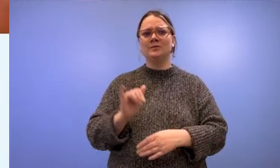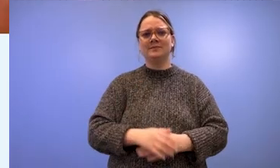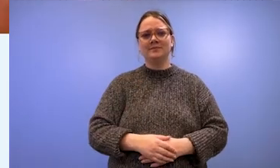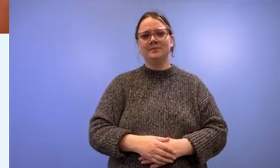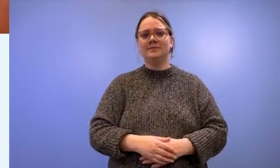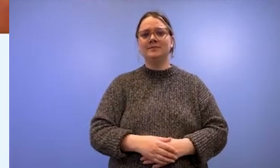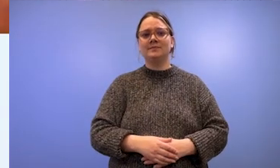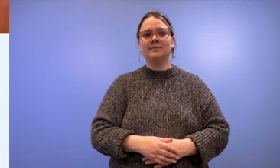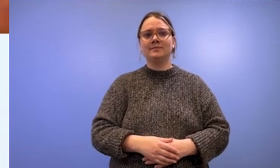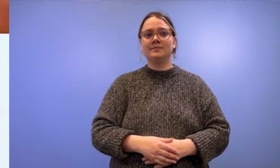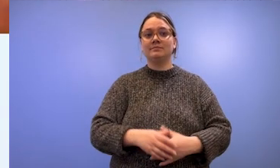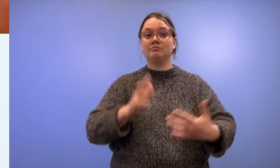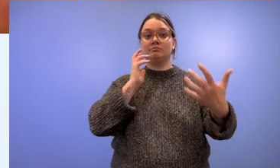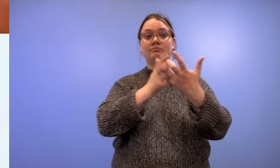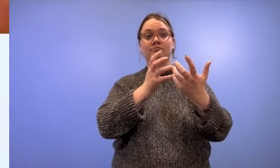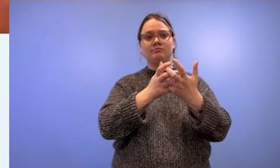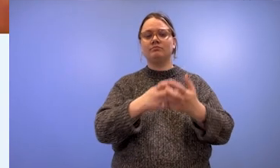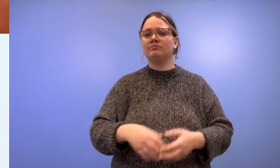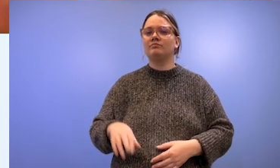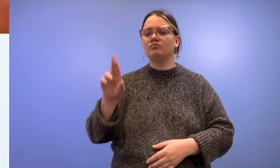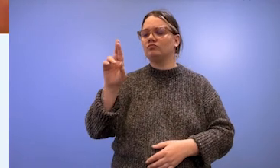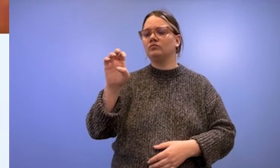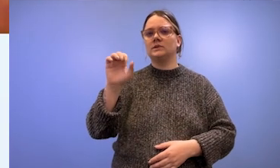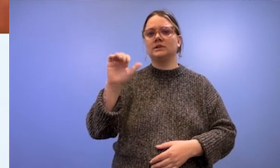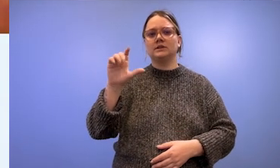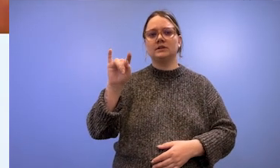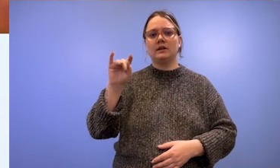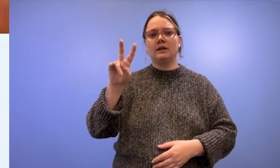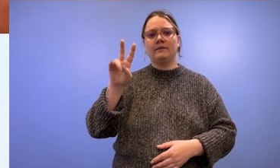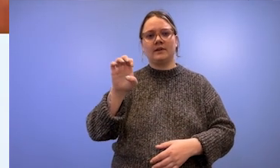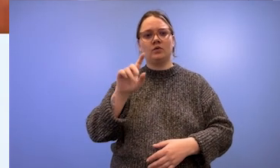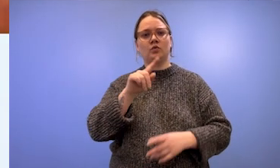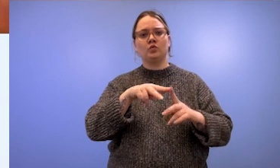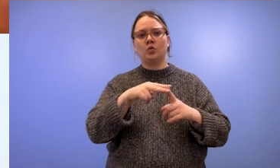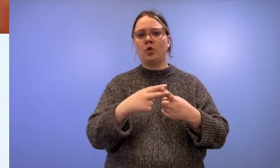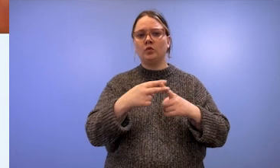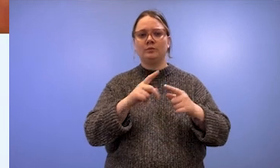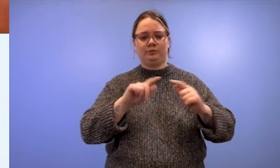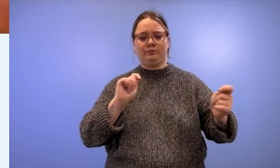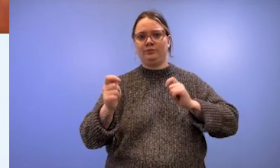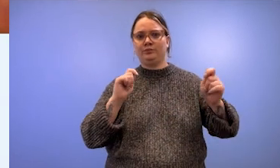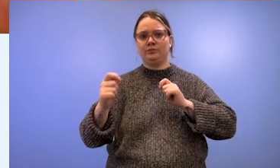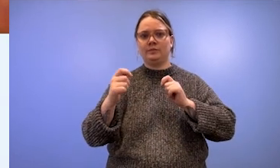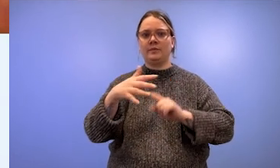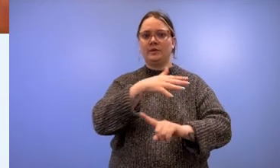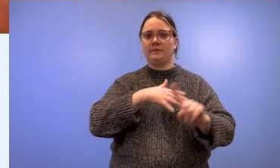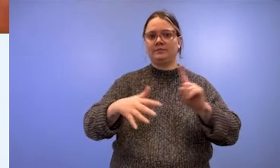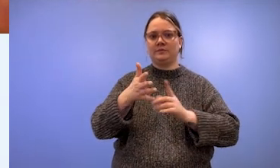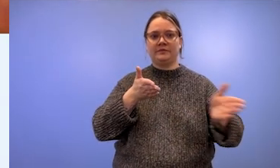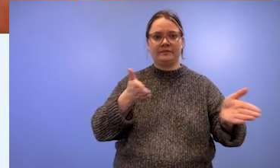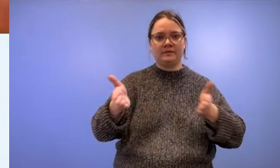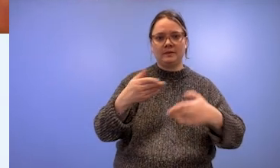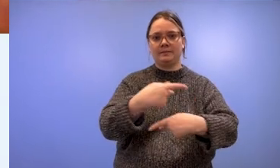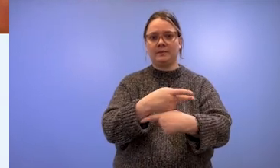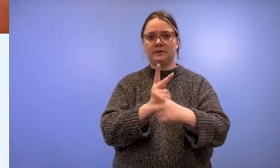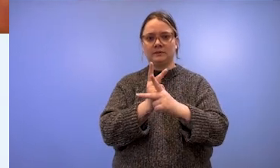All right, so accommodation. So an accommodation is a reactive tool to adjust environments, services, and products able